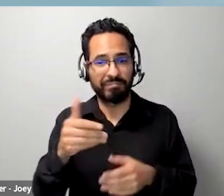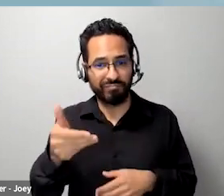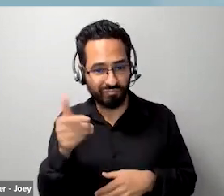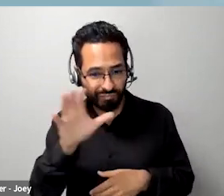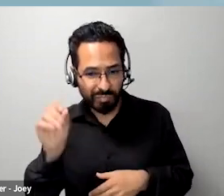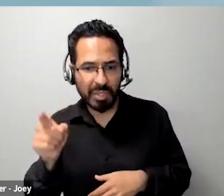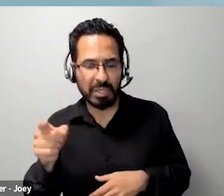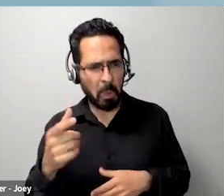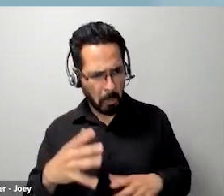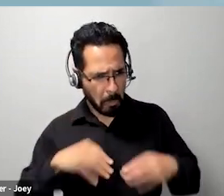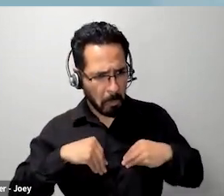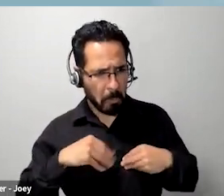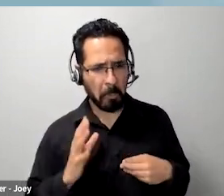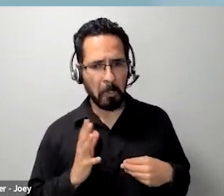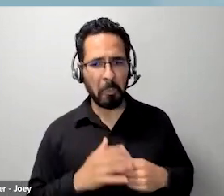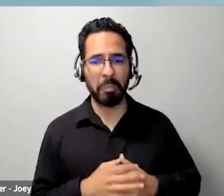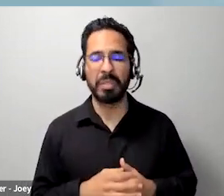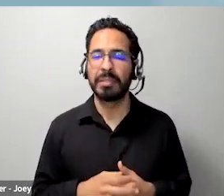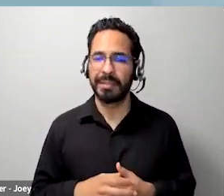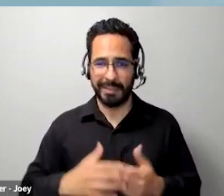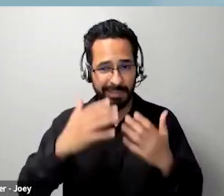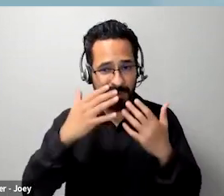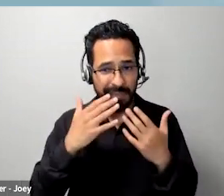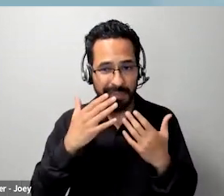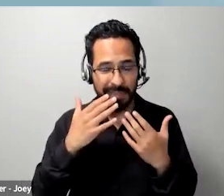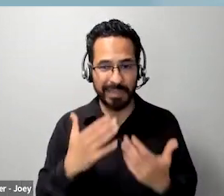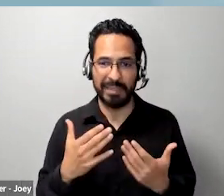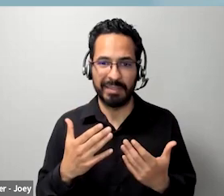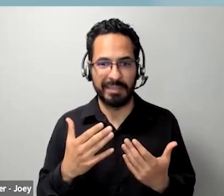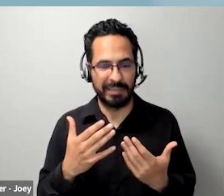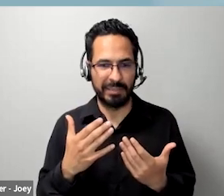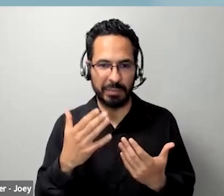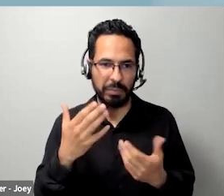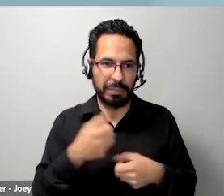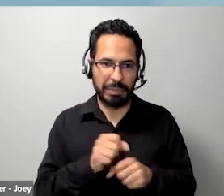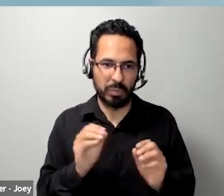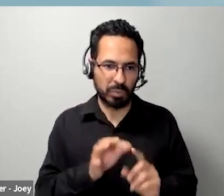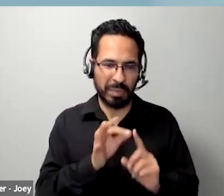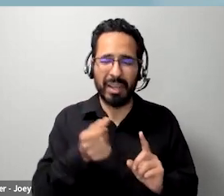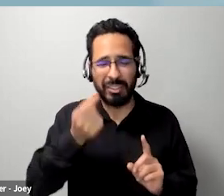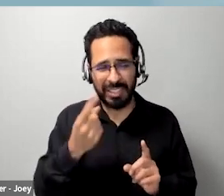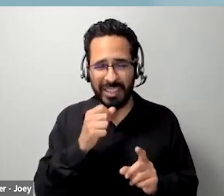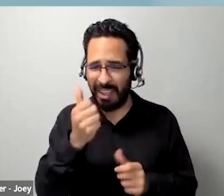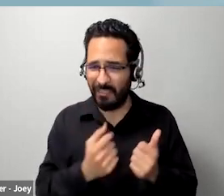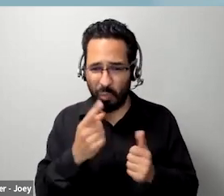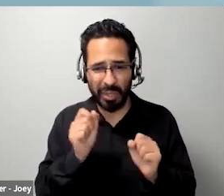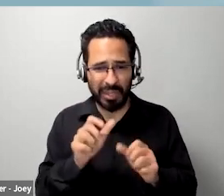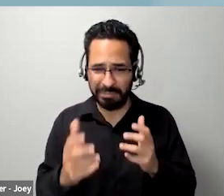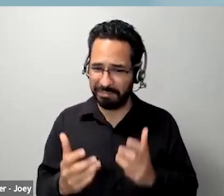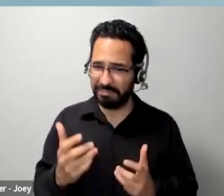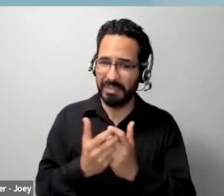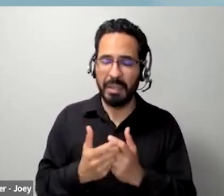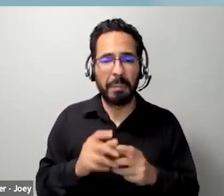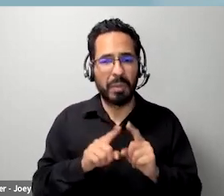reception. And thankfully at Making Space, that was no exception. I understand that not everyone is able to do that, and your psychological